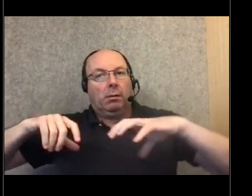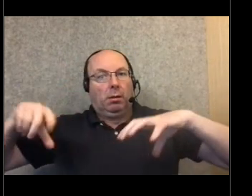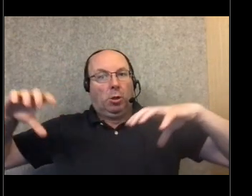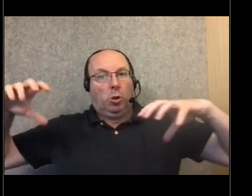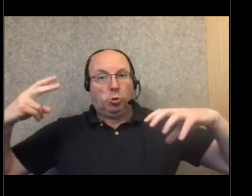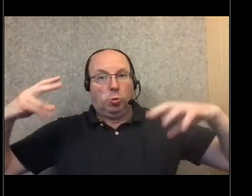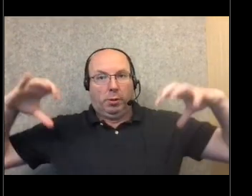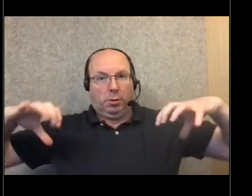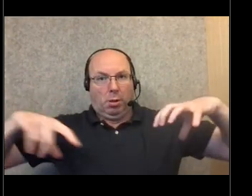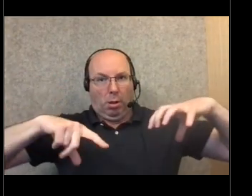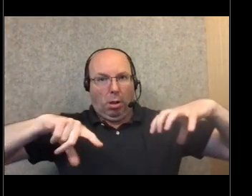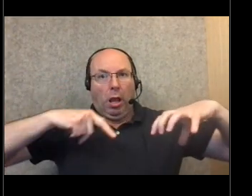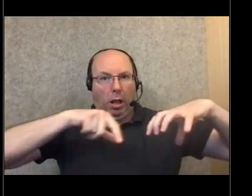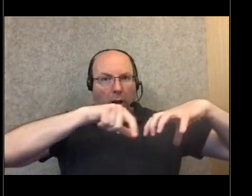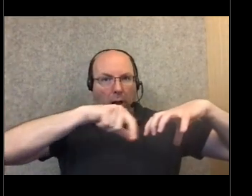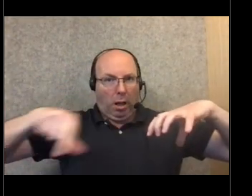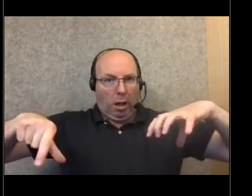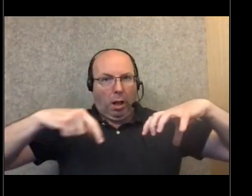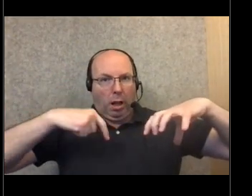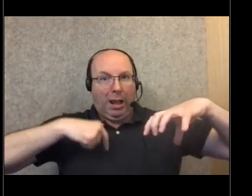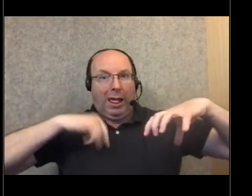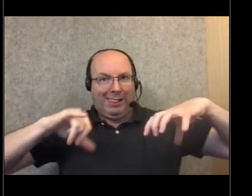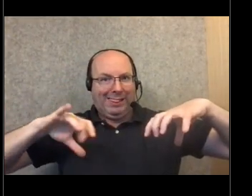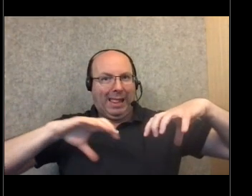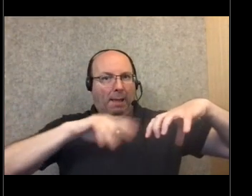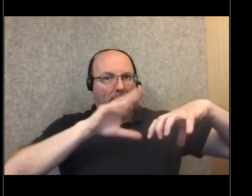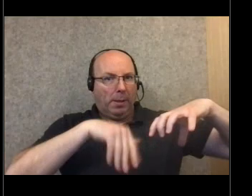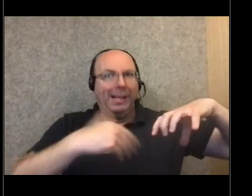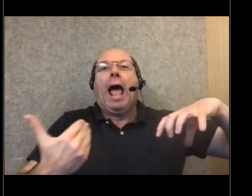be provided between the 2 buildings.